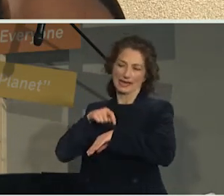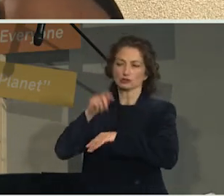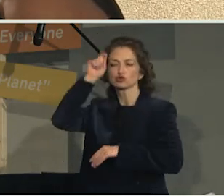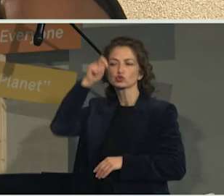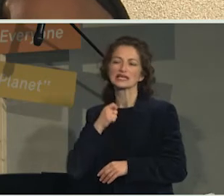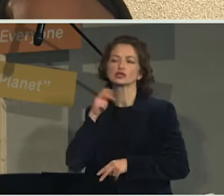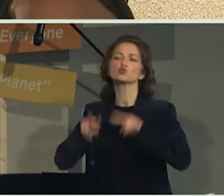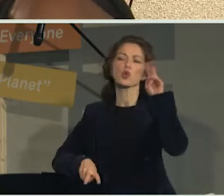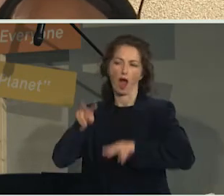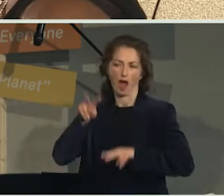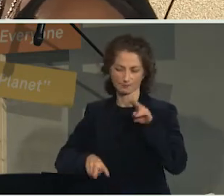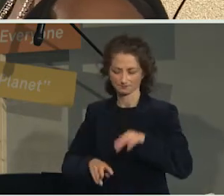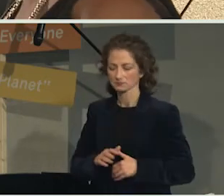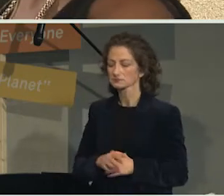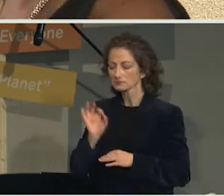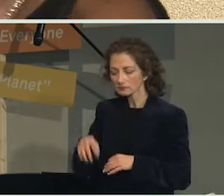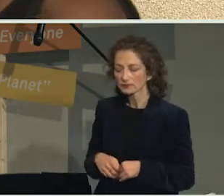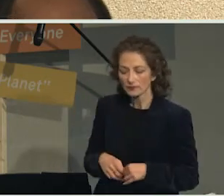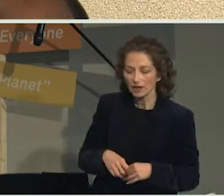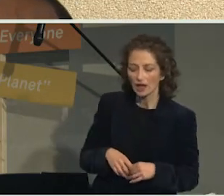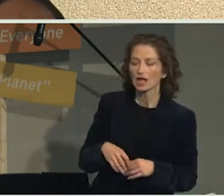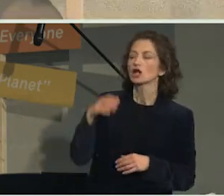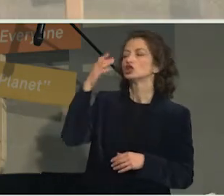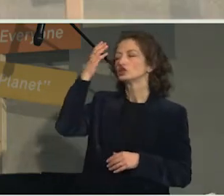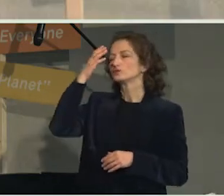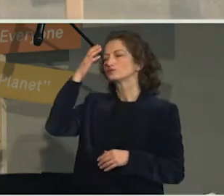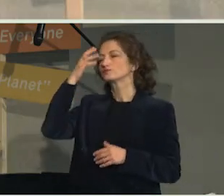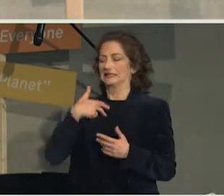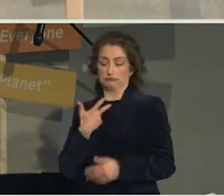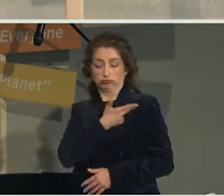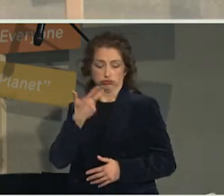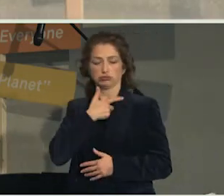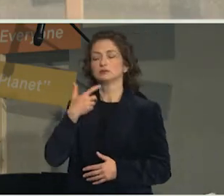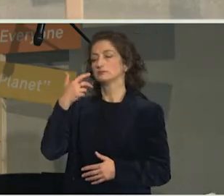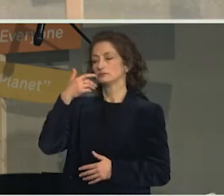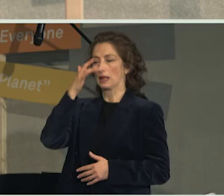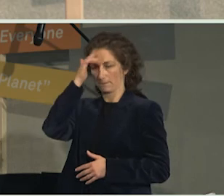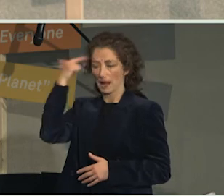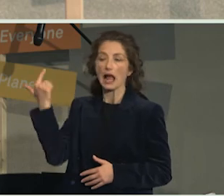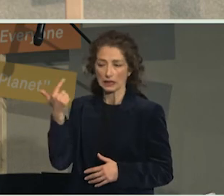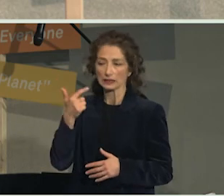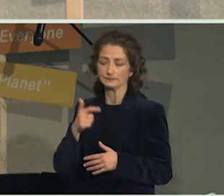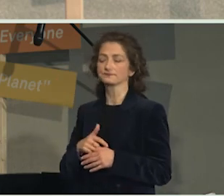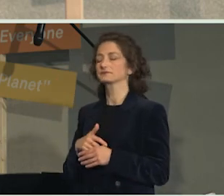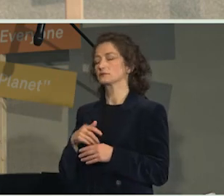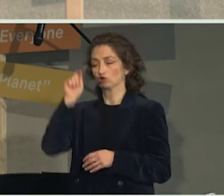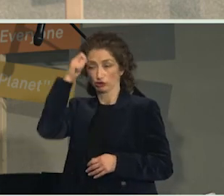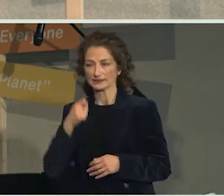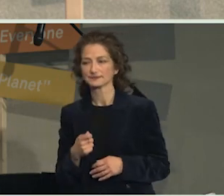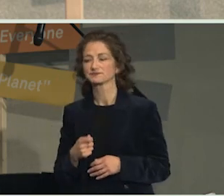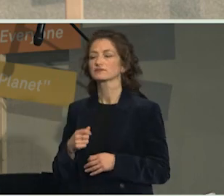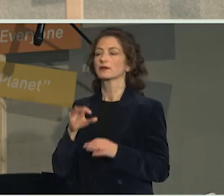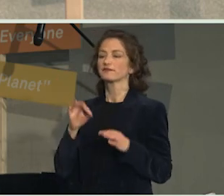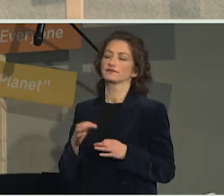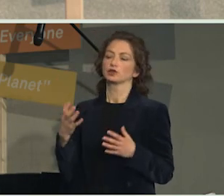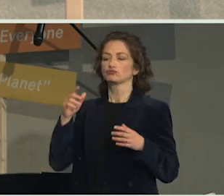invitation as one of a trio of Black law students who had formed a study group in preparation for our final